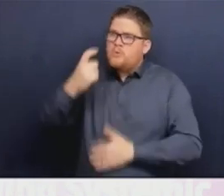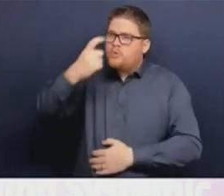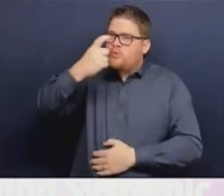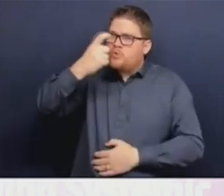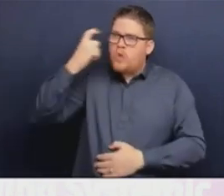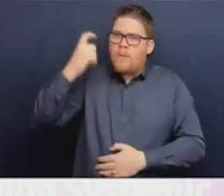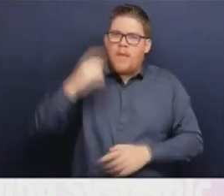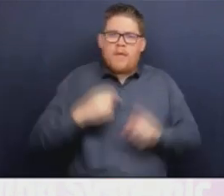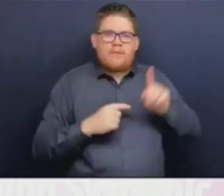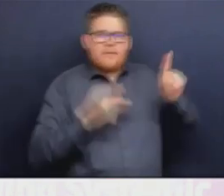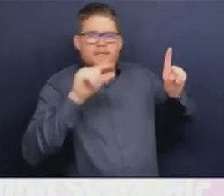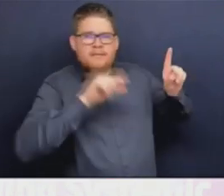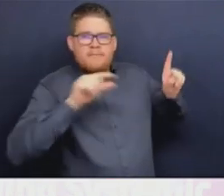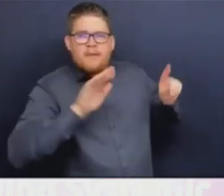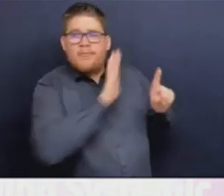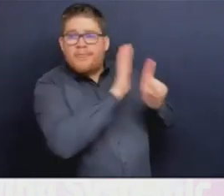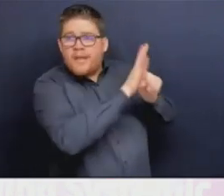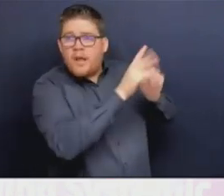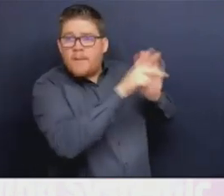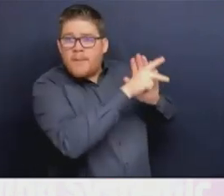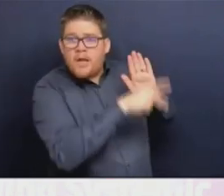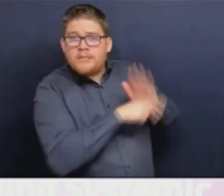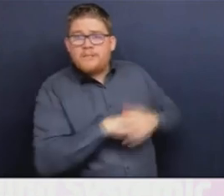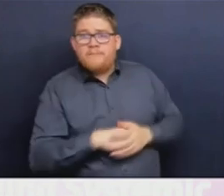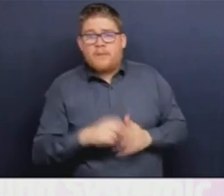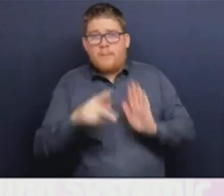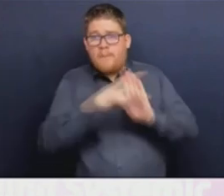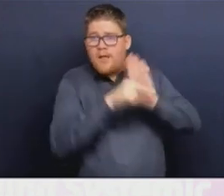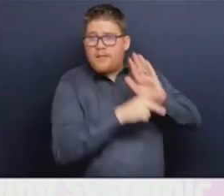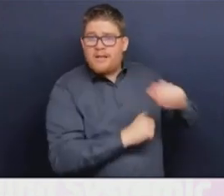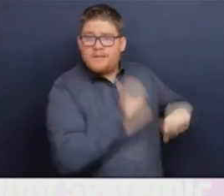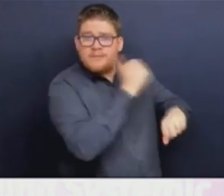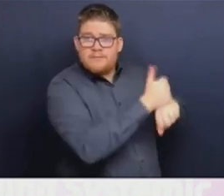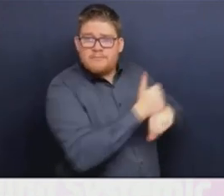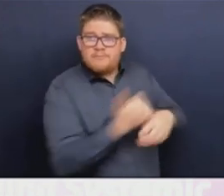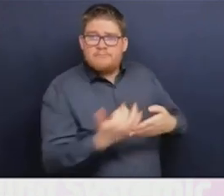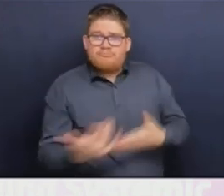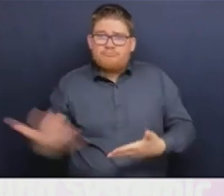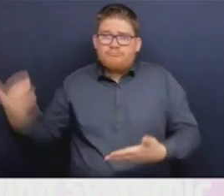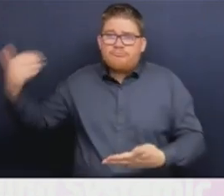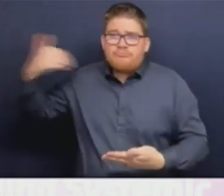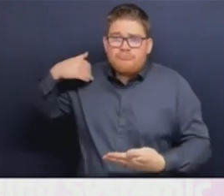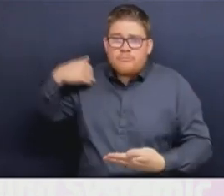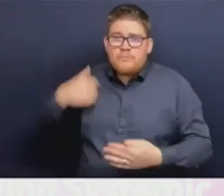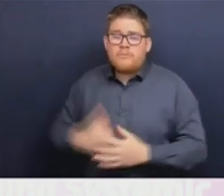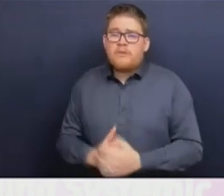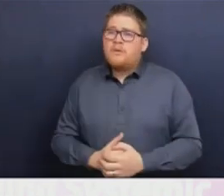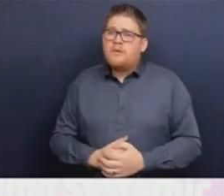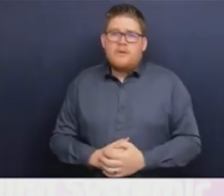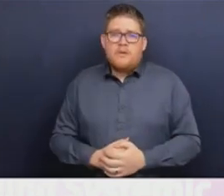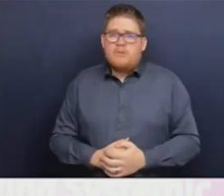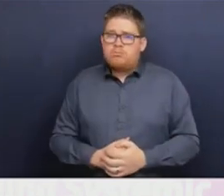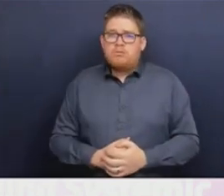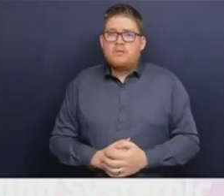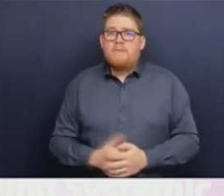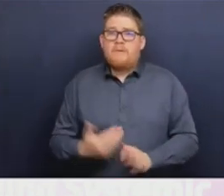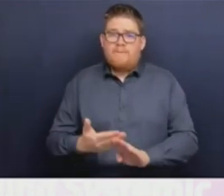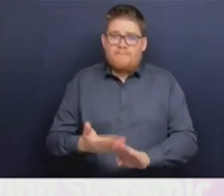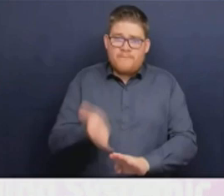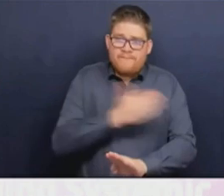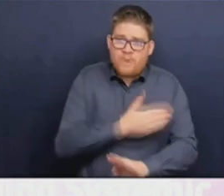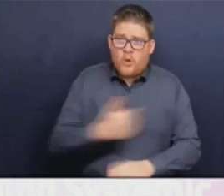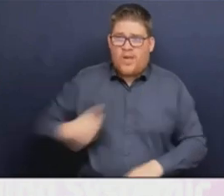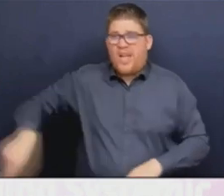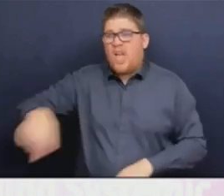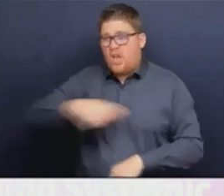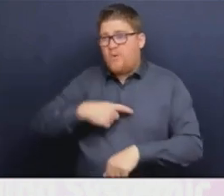before most of us were even a thought in the eyes of those who brought us into the world. But that does not change the fact that all of